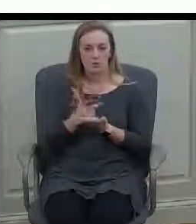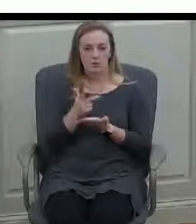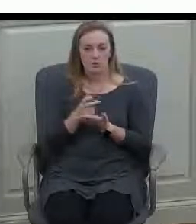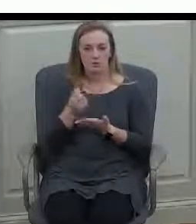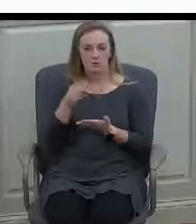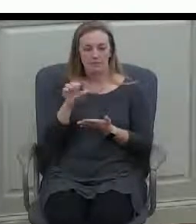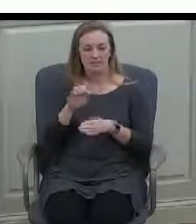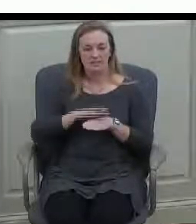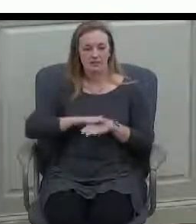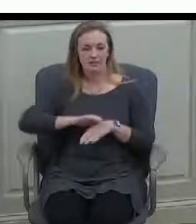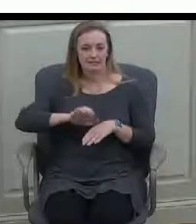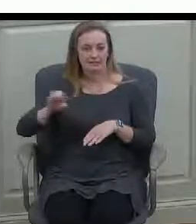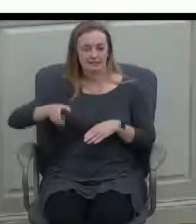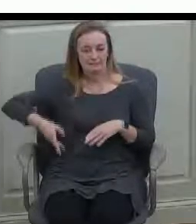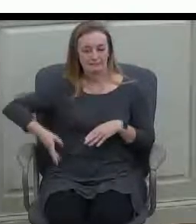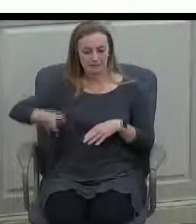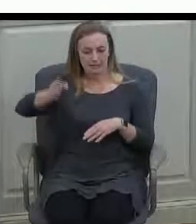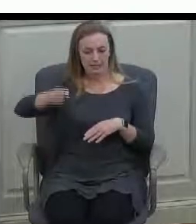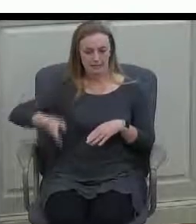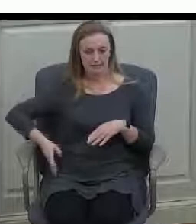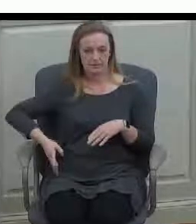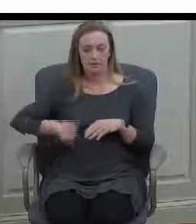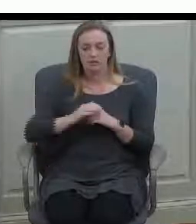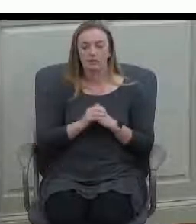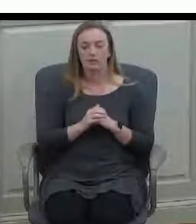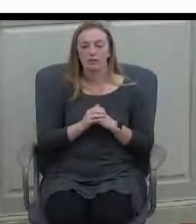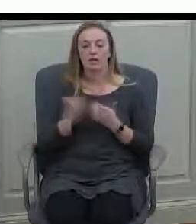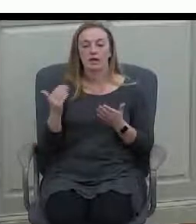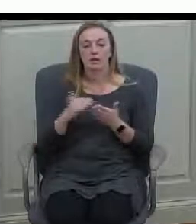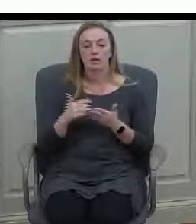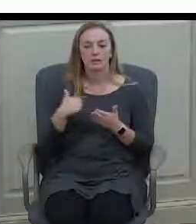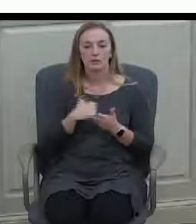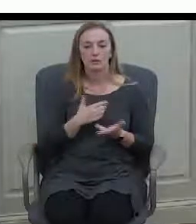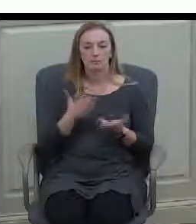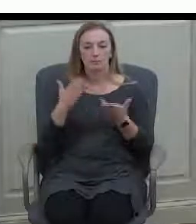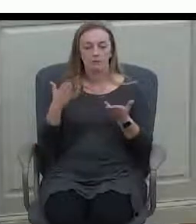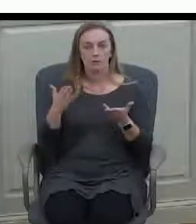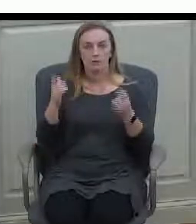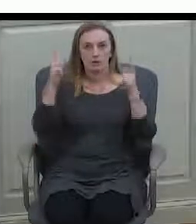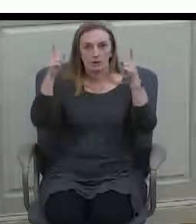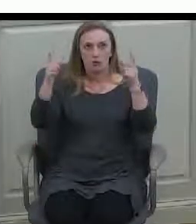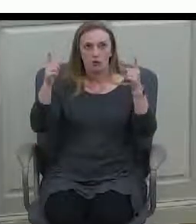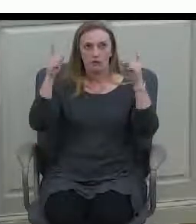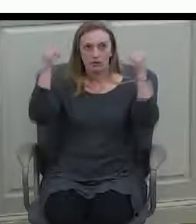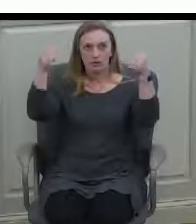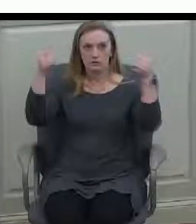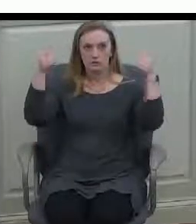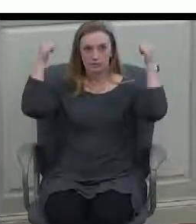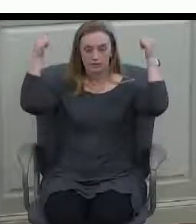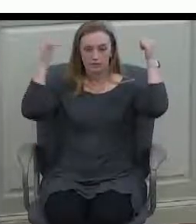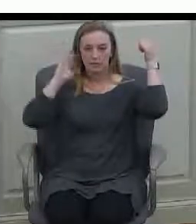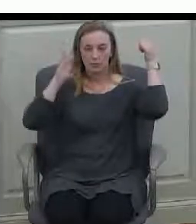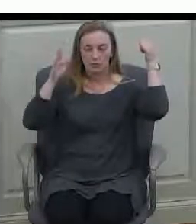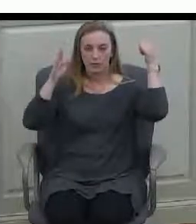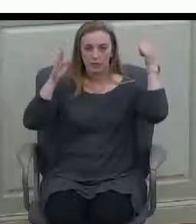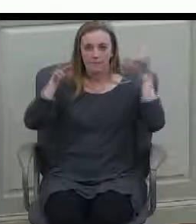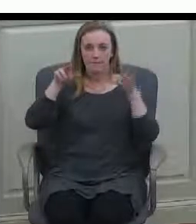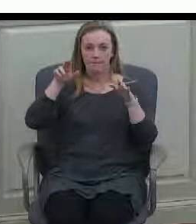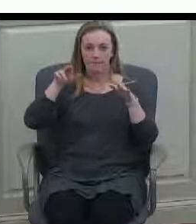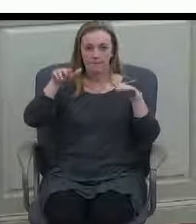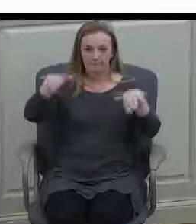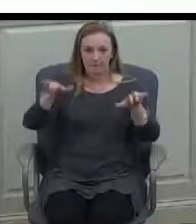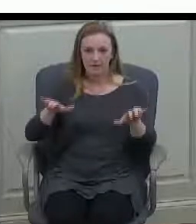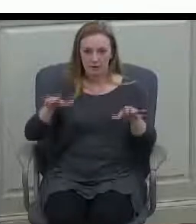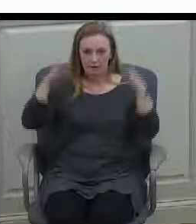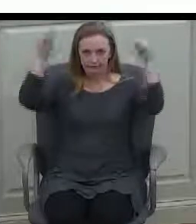street. Again, we are proposing to bury the overhead utility lines on 4th Street all along this block.